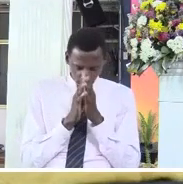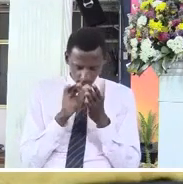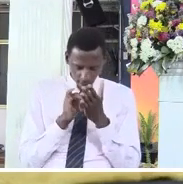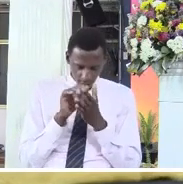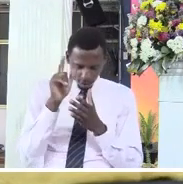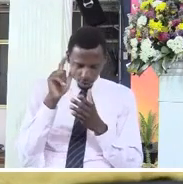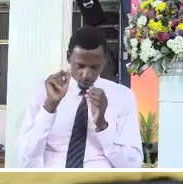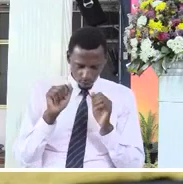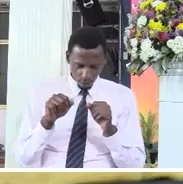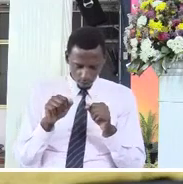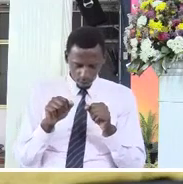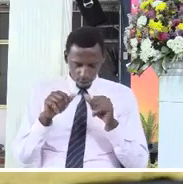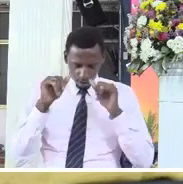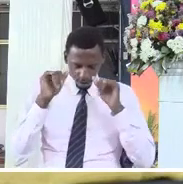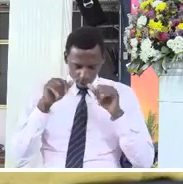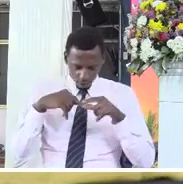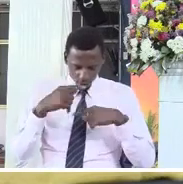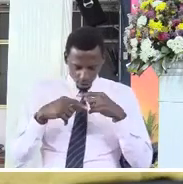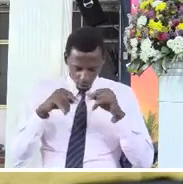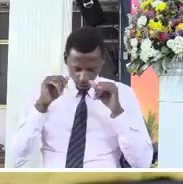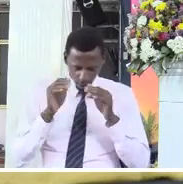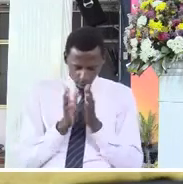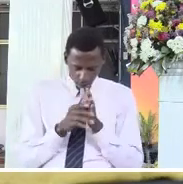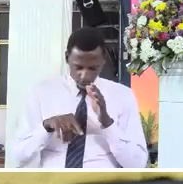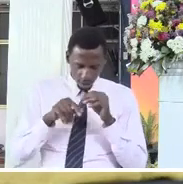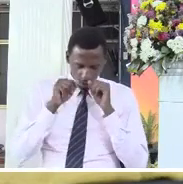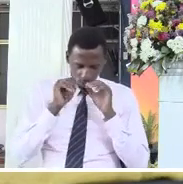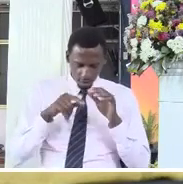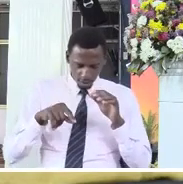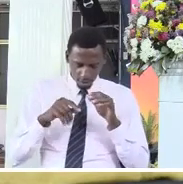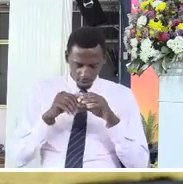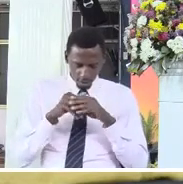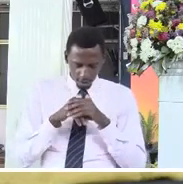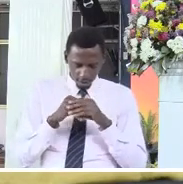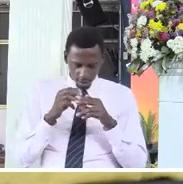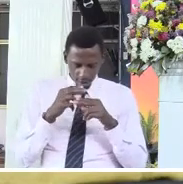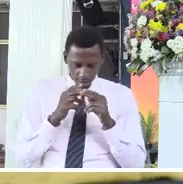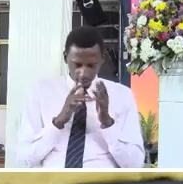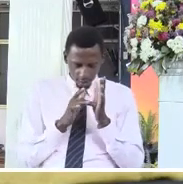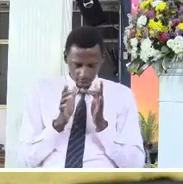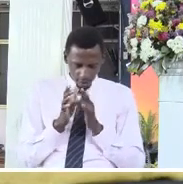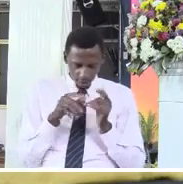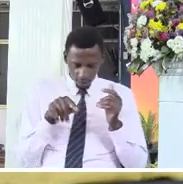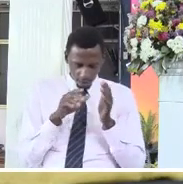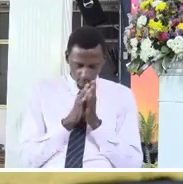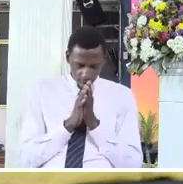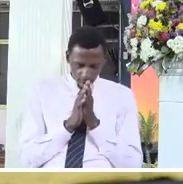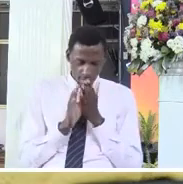also still bide with us, and that you may bless us, is our prayer in Jesus' name. Amen.